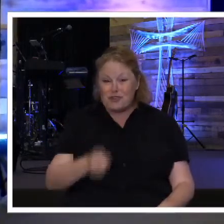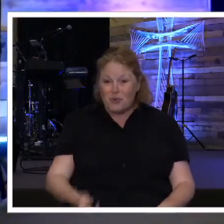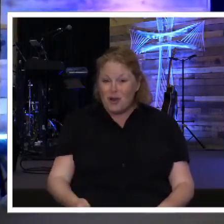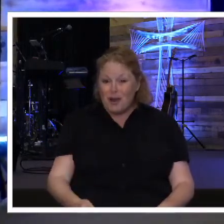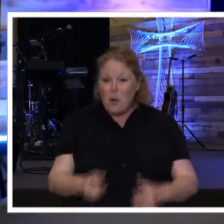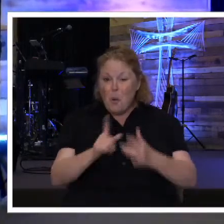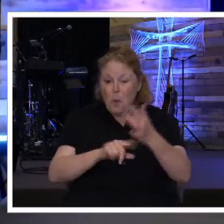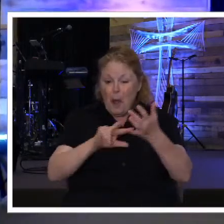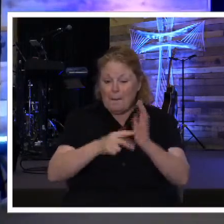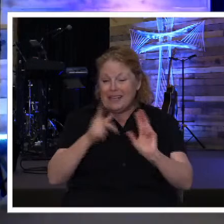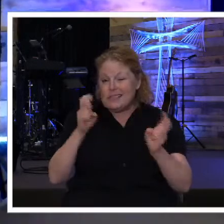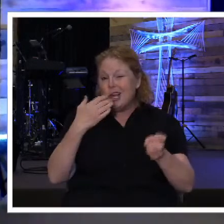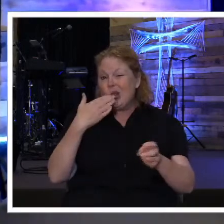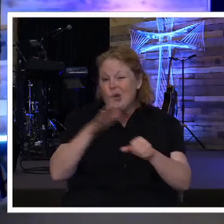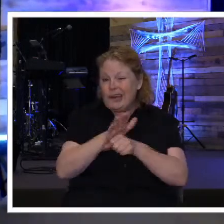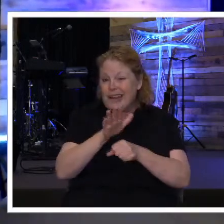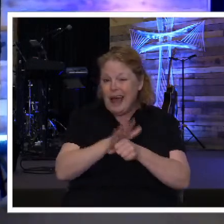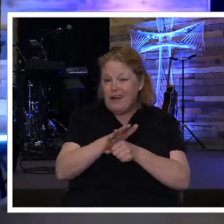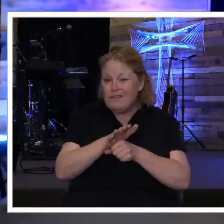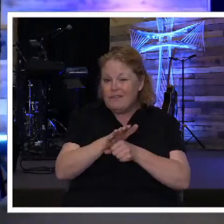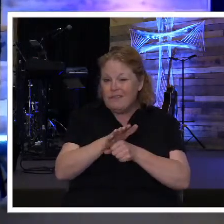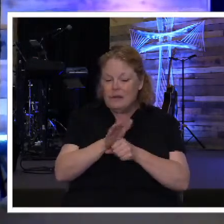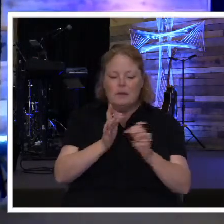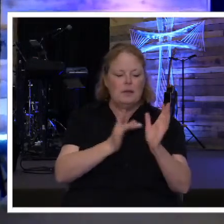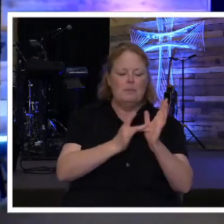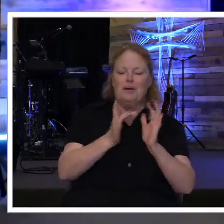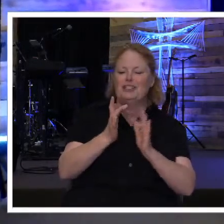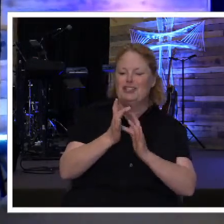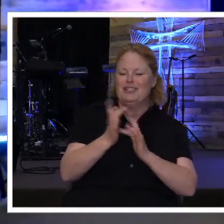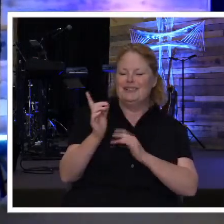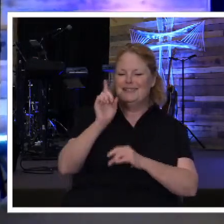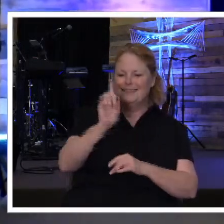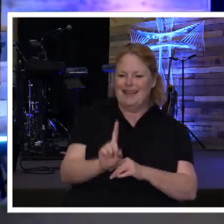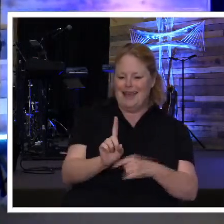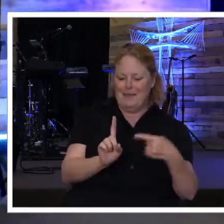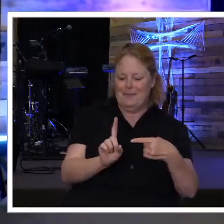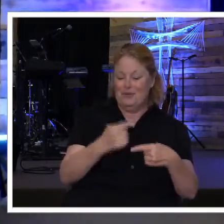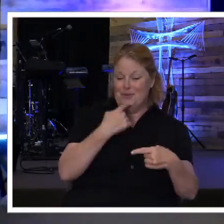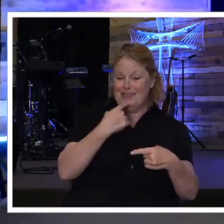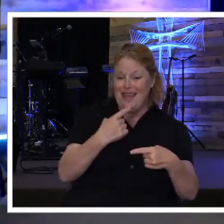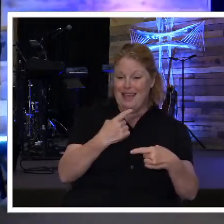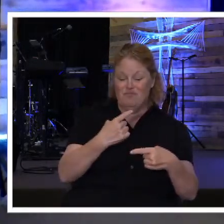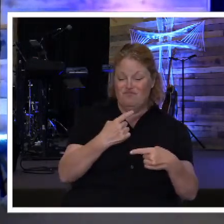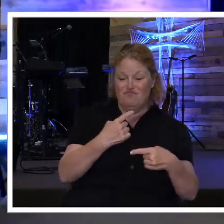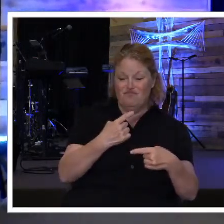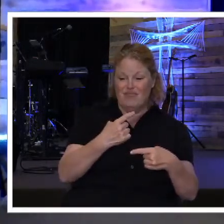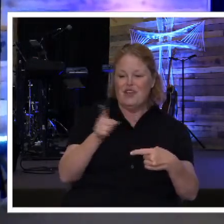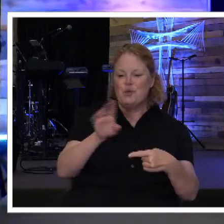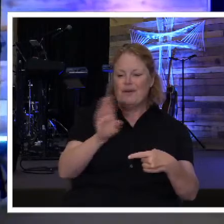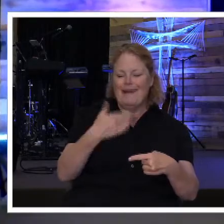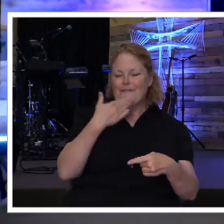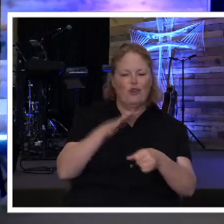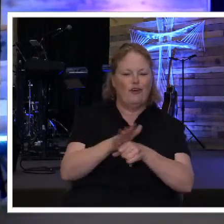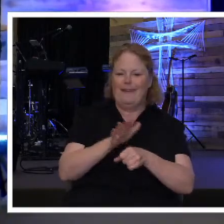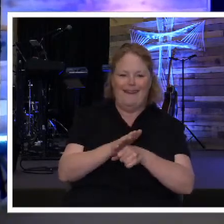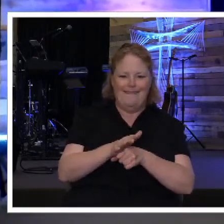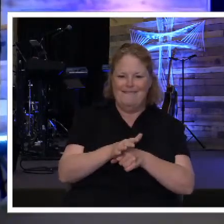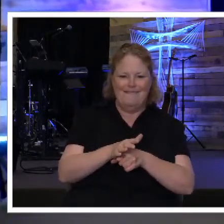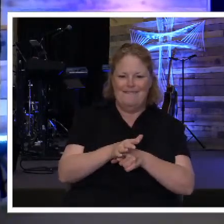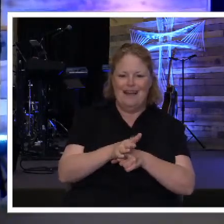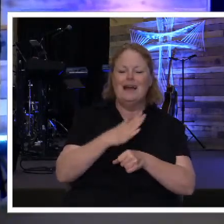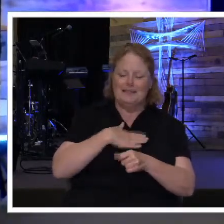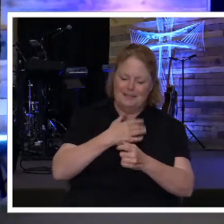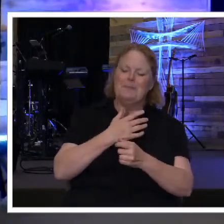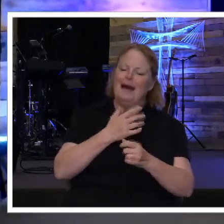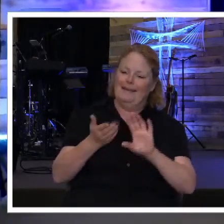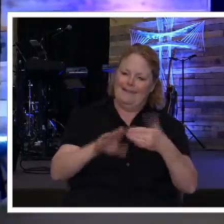And that's what Jesus said, "I've come to make you sure," and it has nothing to do with your goodness. And so Jesus looks at him and says, "Okay, you